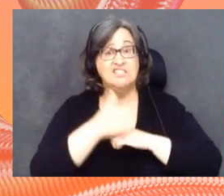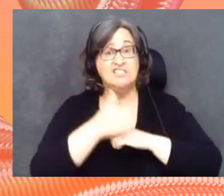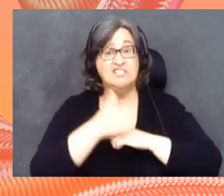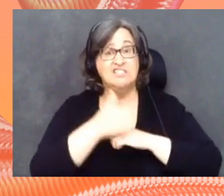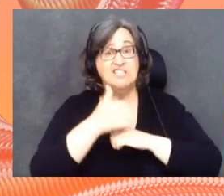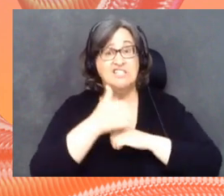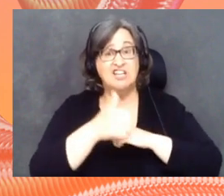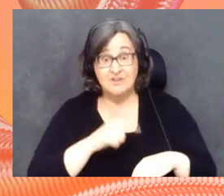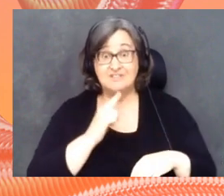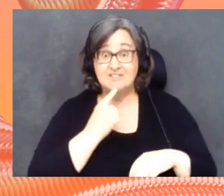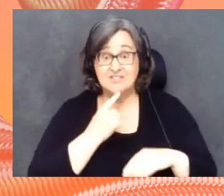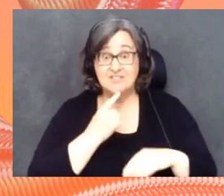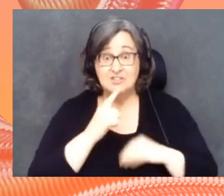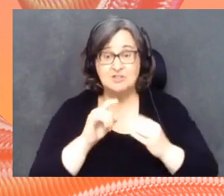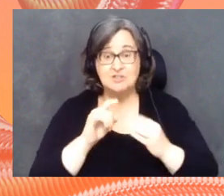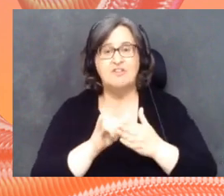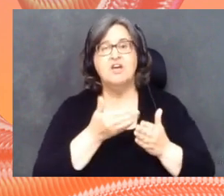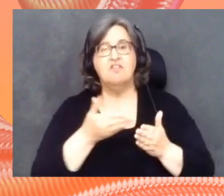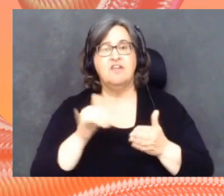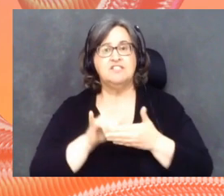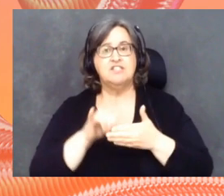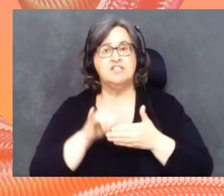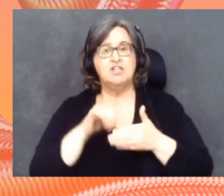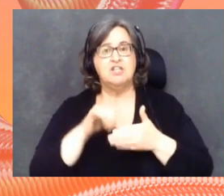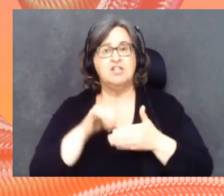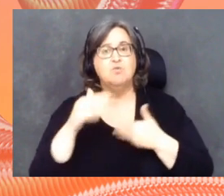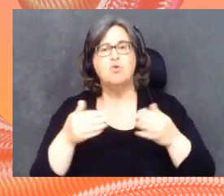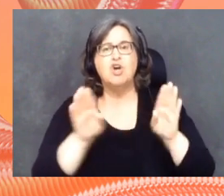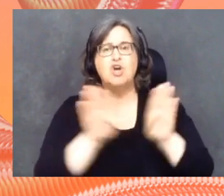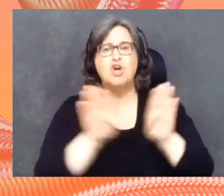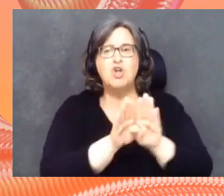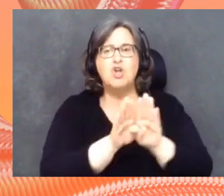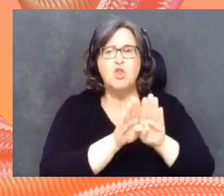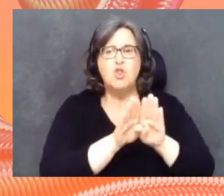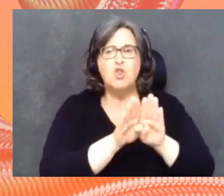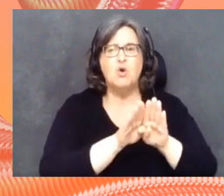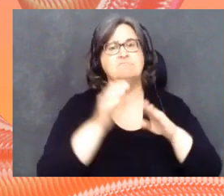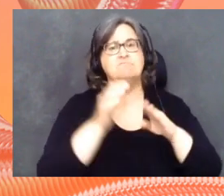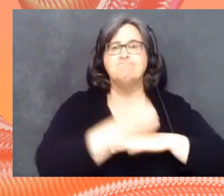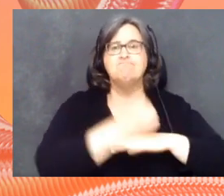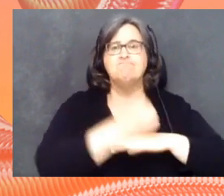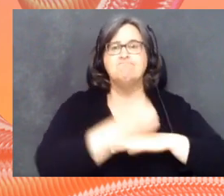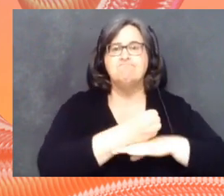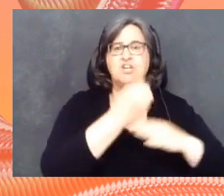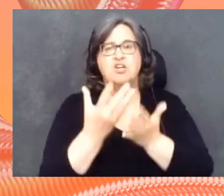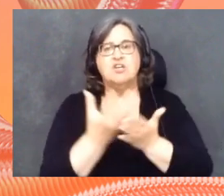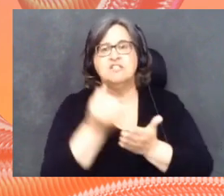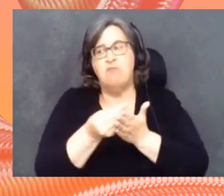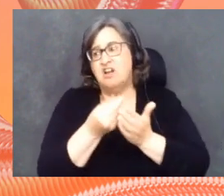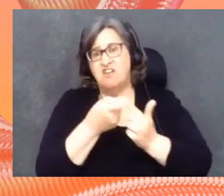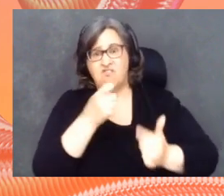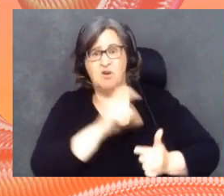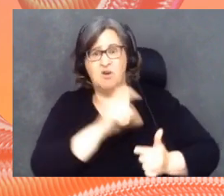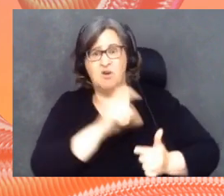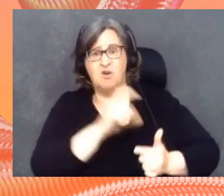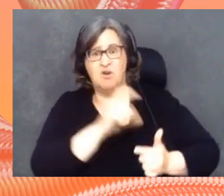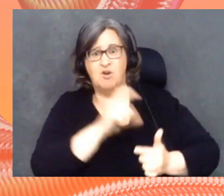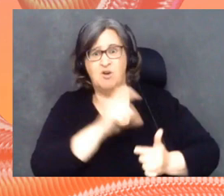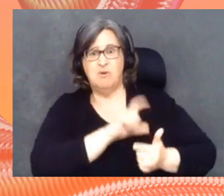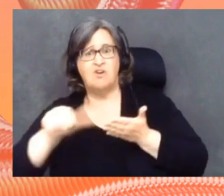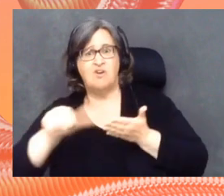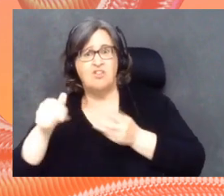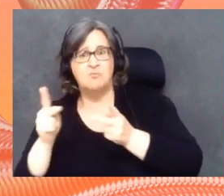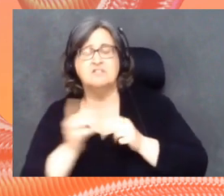the things that we're moving, we're closing jails, we're defunding police, we're moving federal policy like the BREATHE Act, like